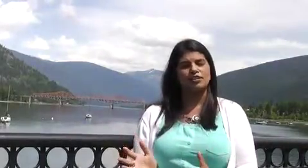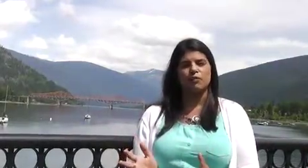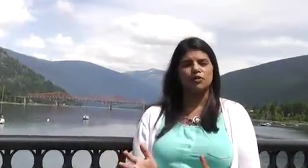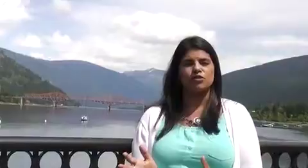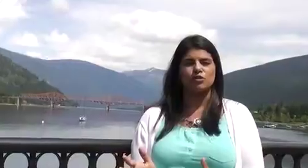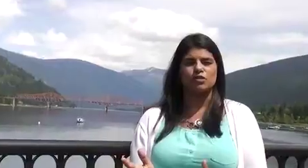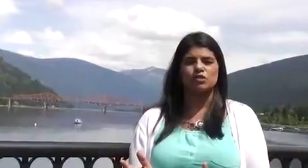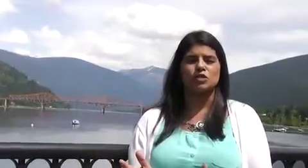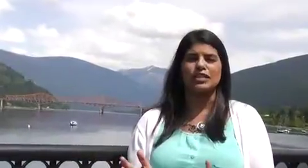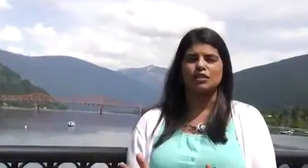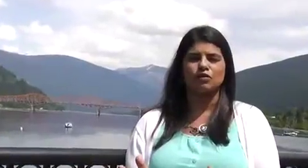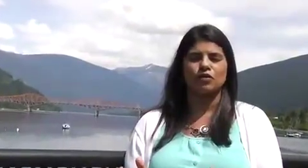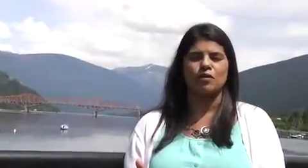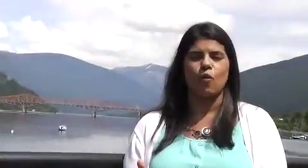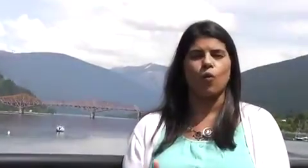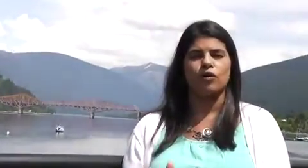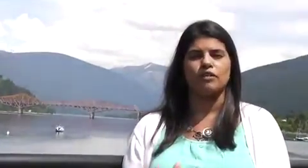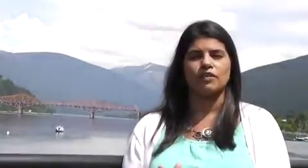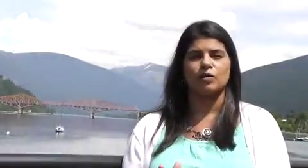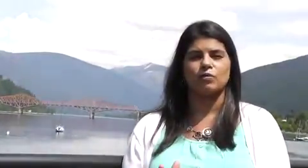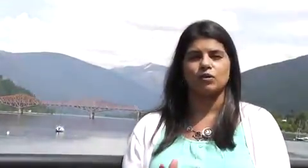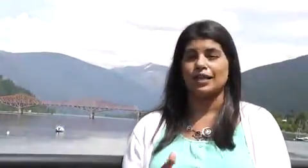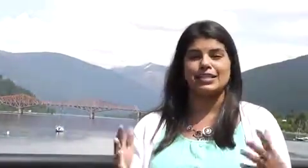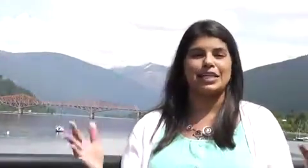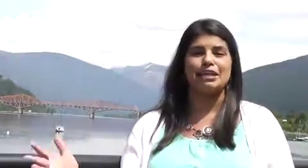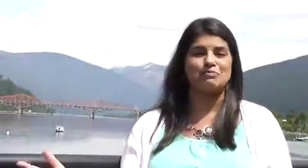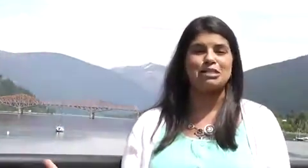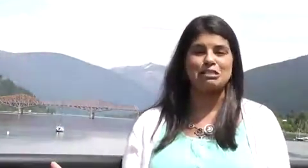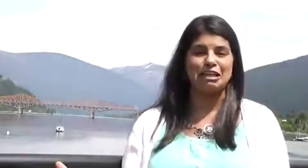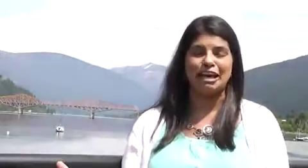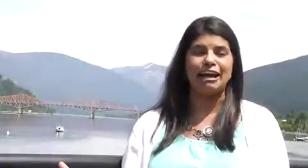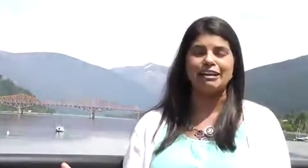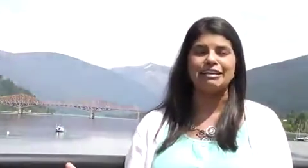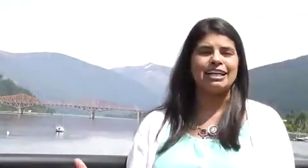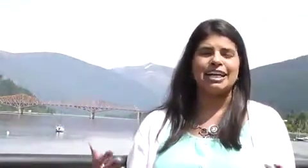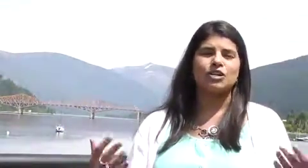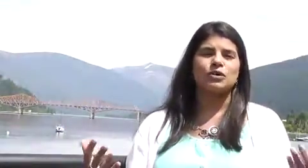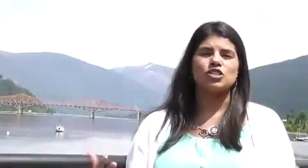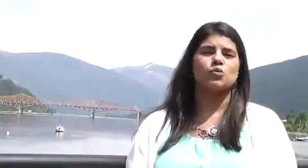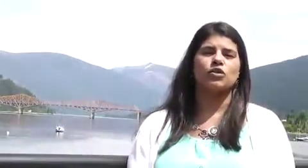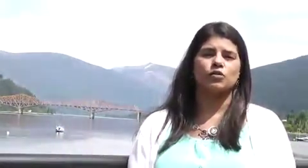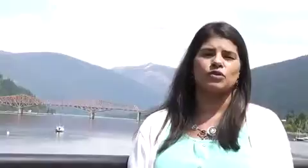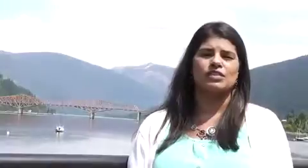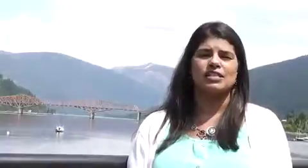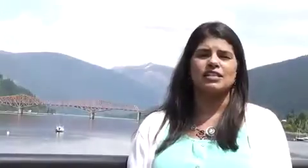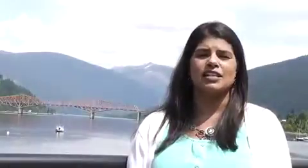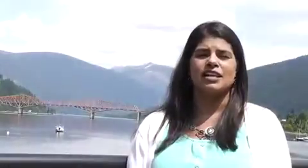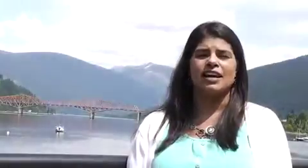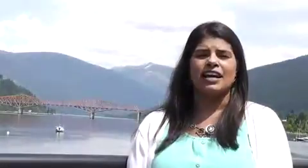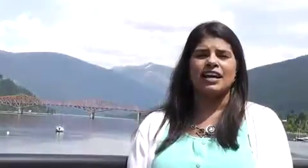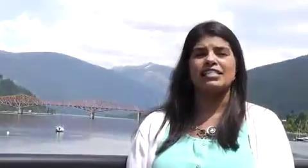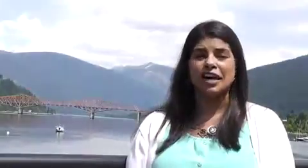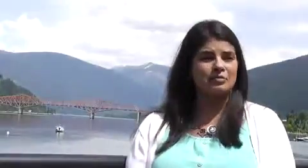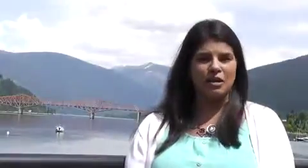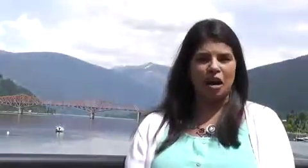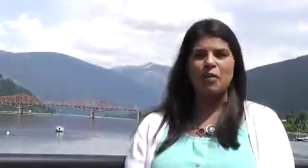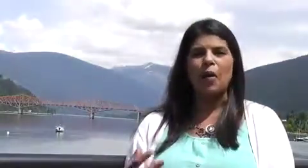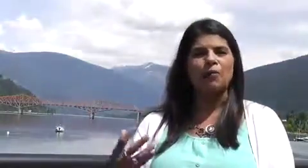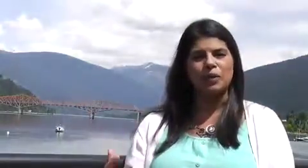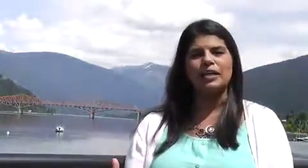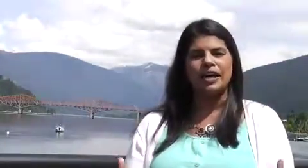decide some of our services are ideal for them, or if they would like to take as much as they can, it's just wonderful to see the